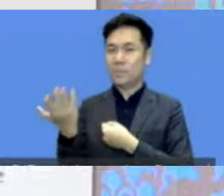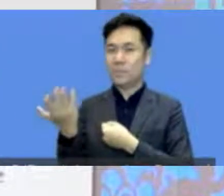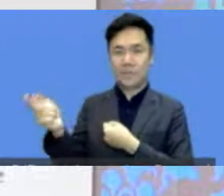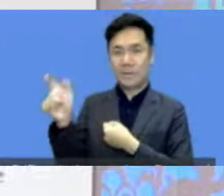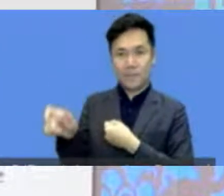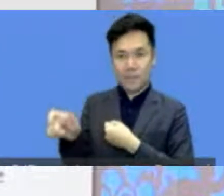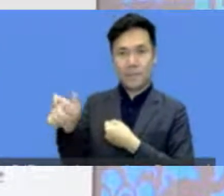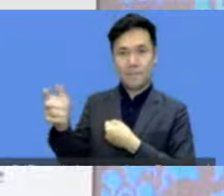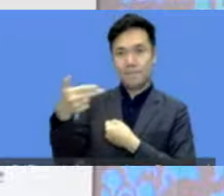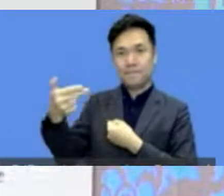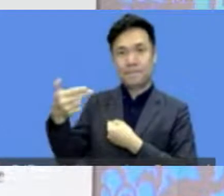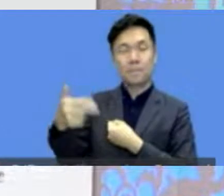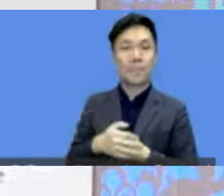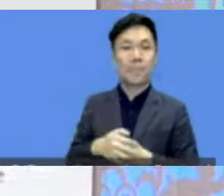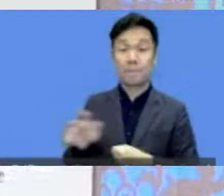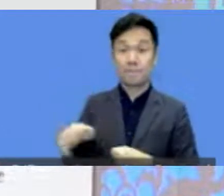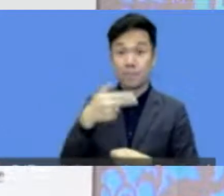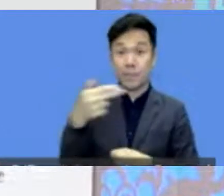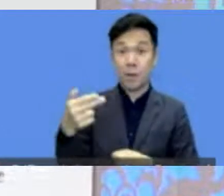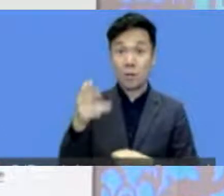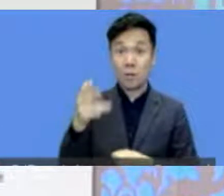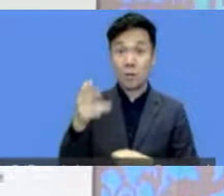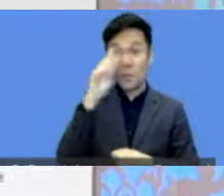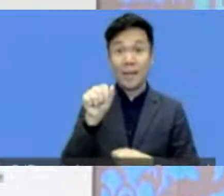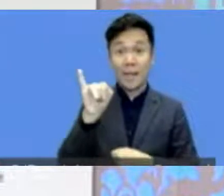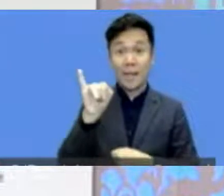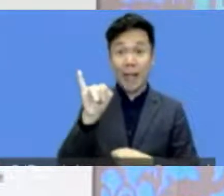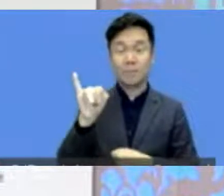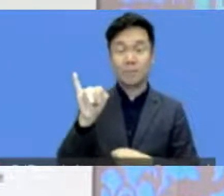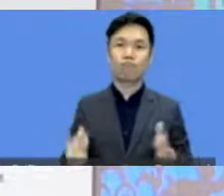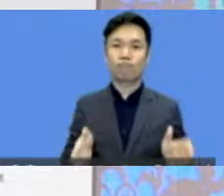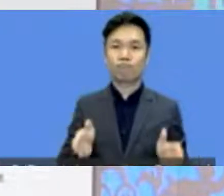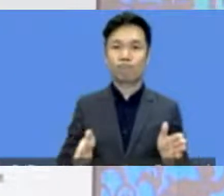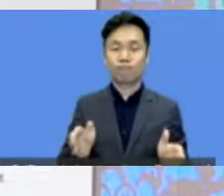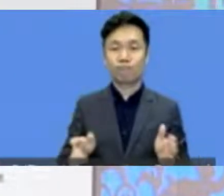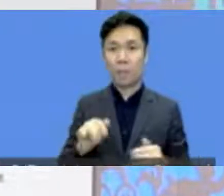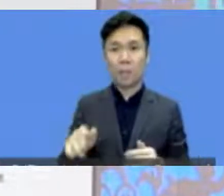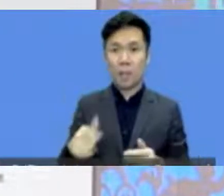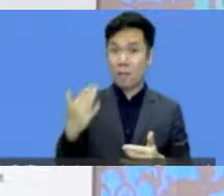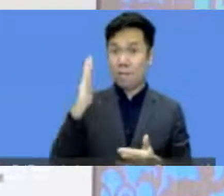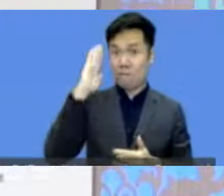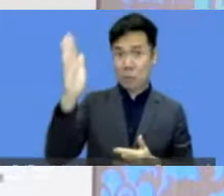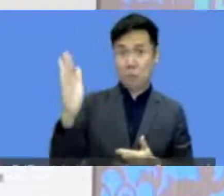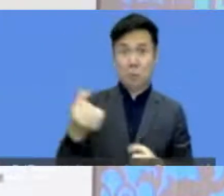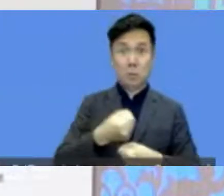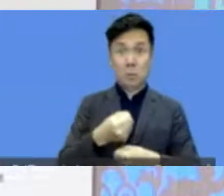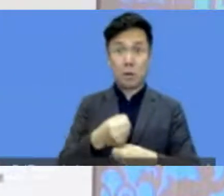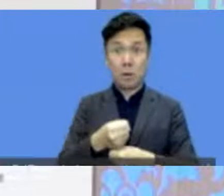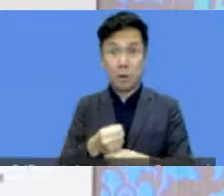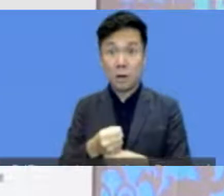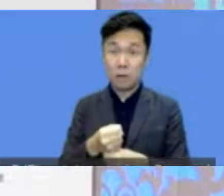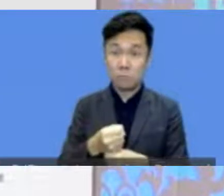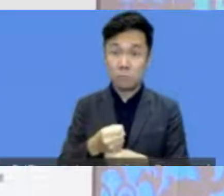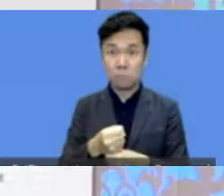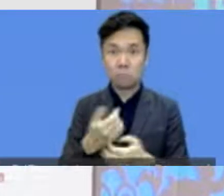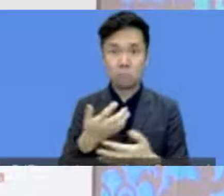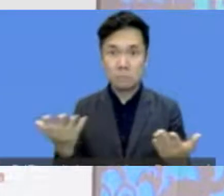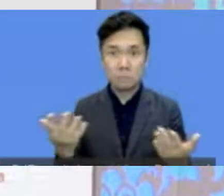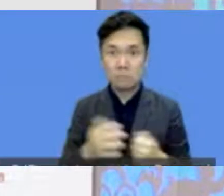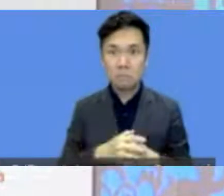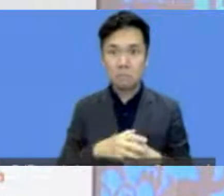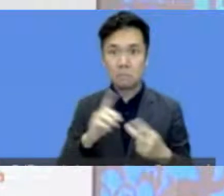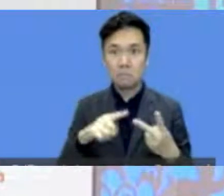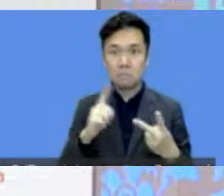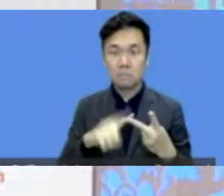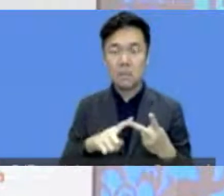so because of automation technology, most of the job and risky condition, and also